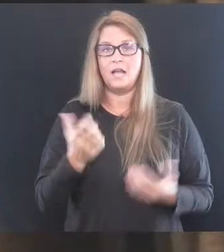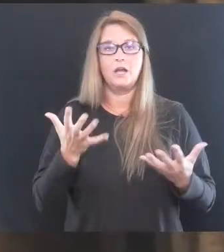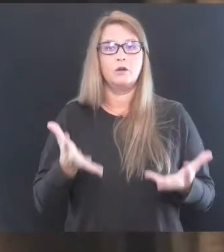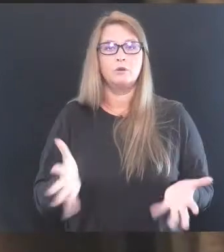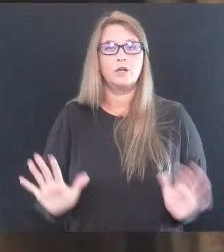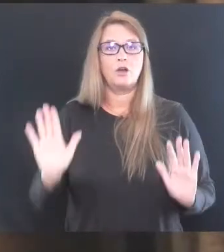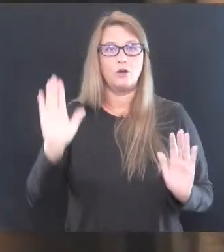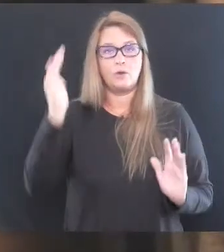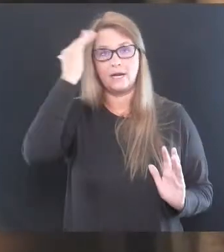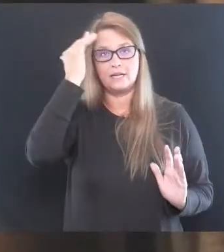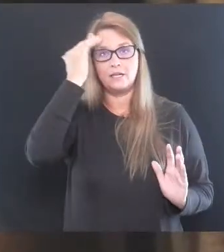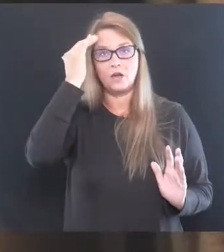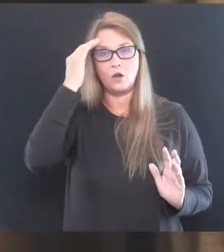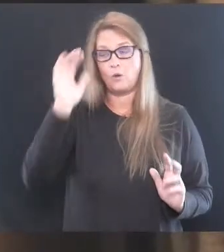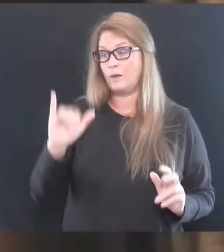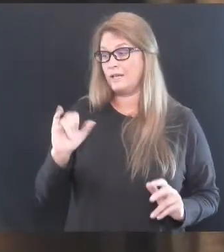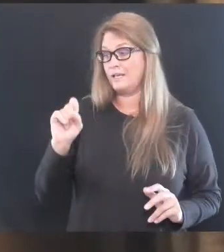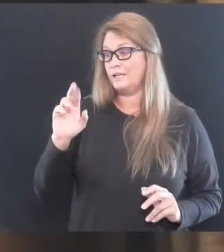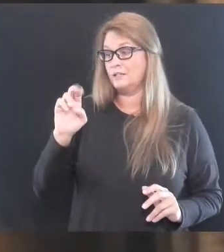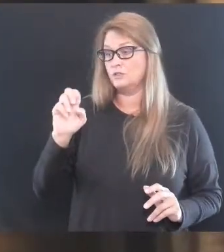that in Israel, that